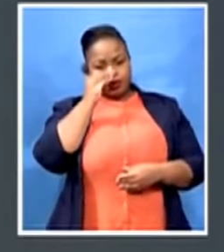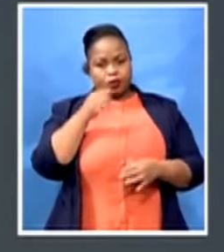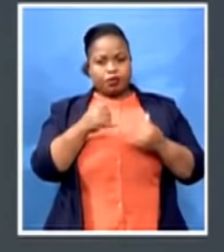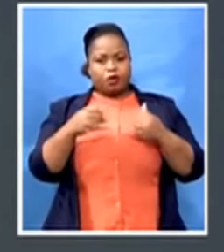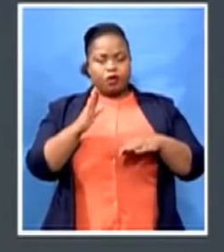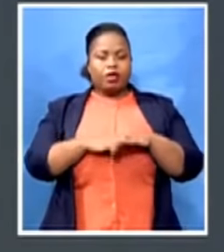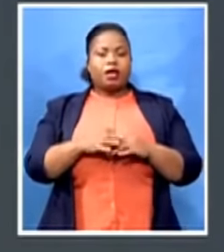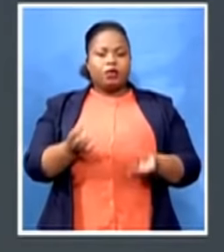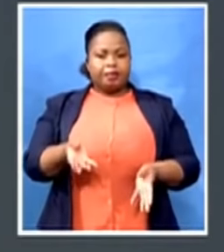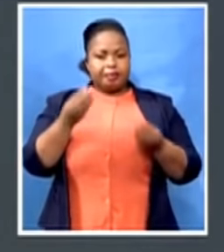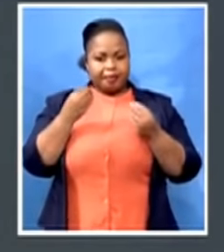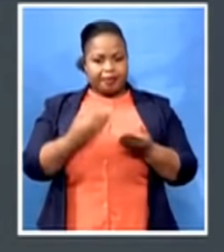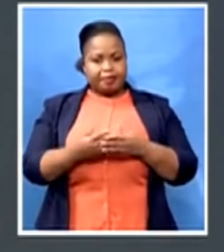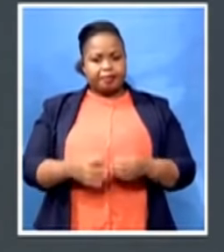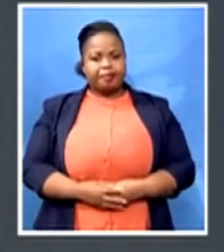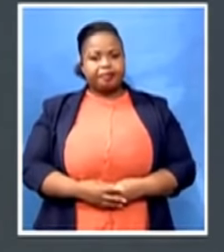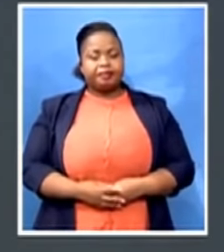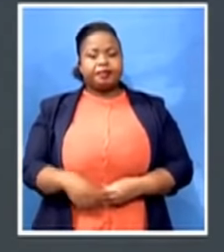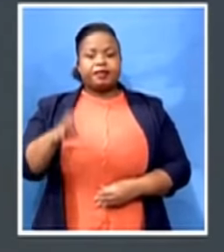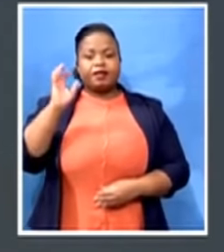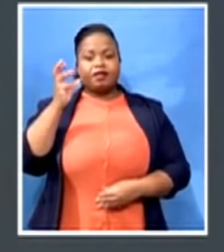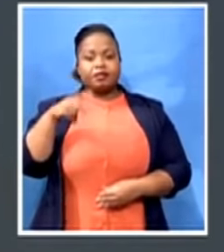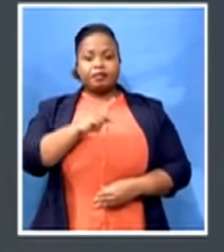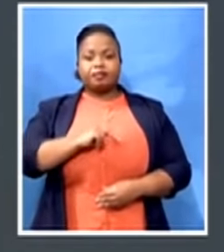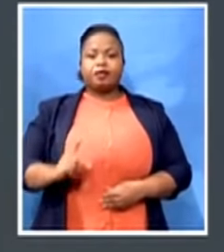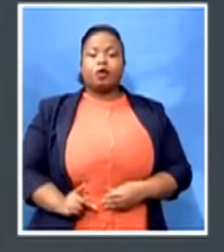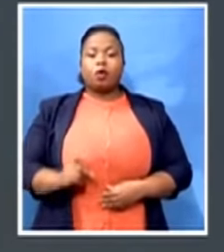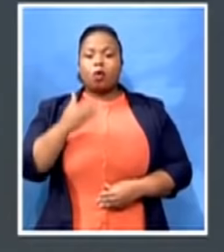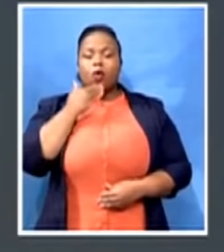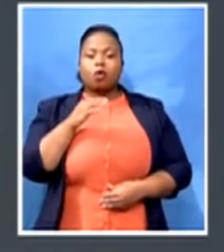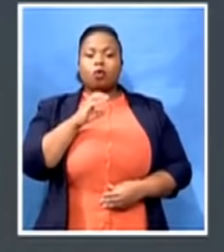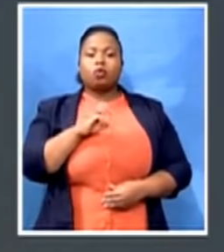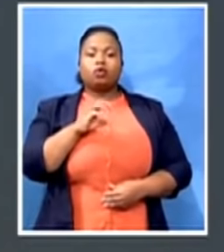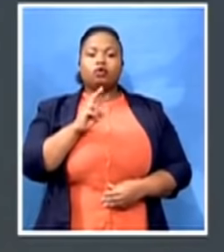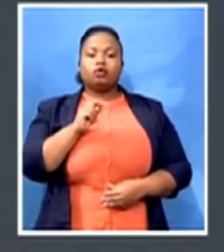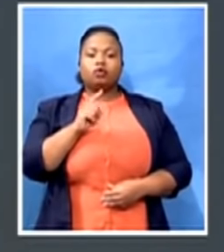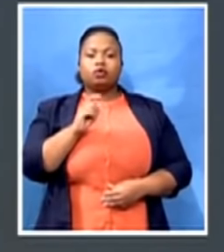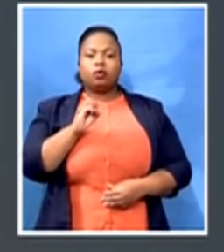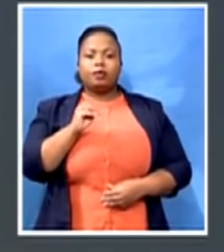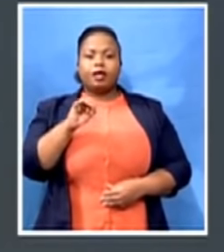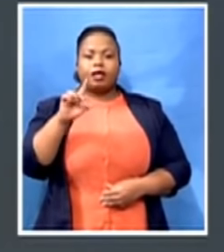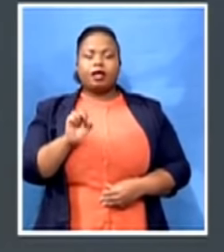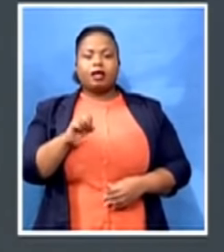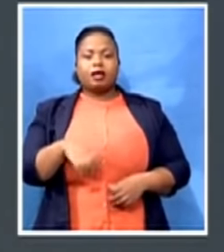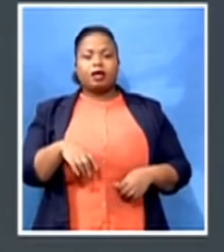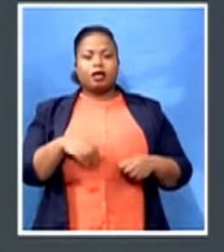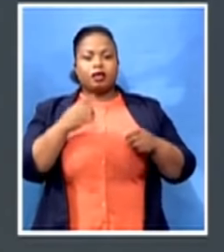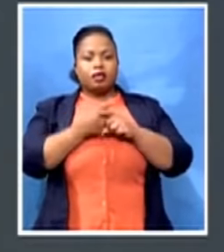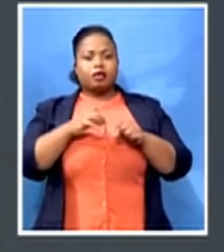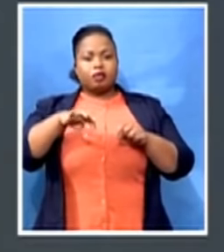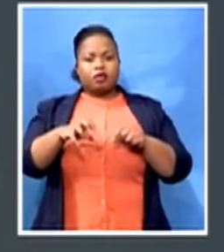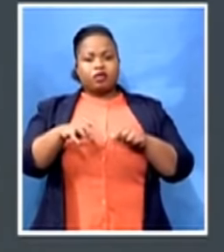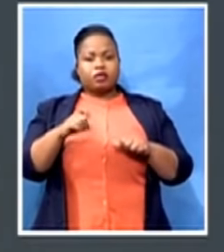Now, the Free State Premier Sisi Ntombela and members of the Provincial Command Council have outlined the latest COVID-19